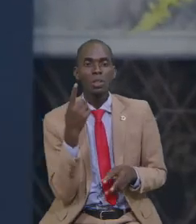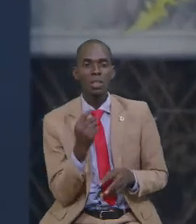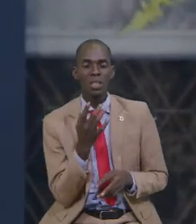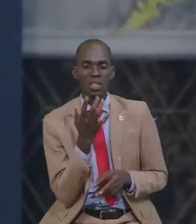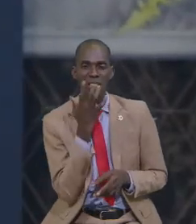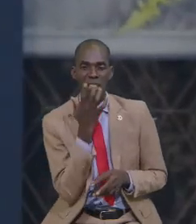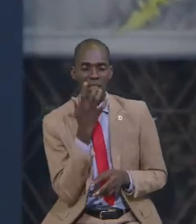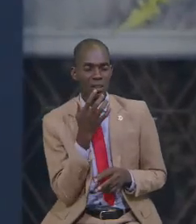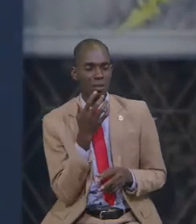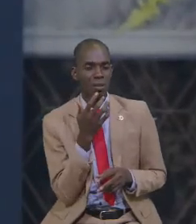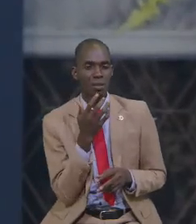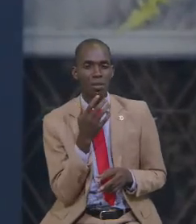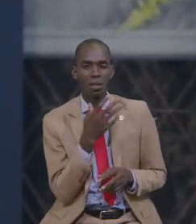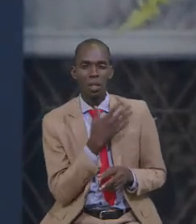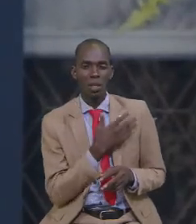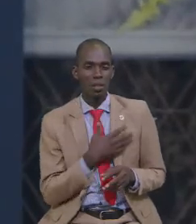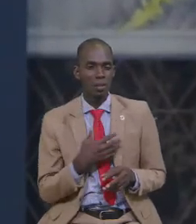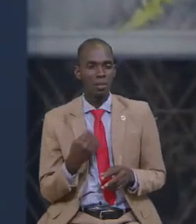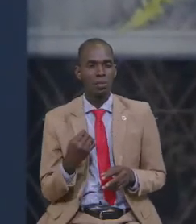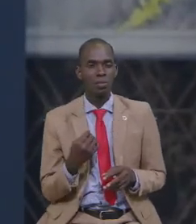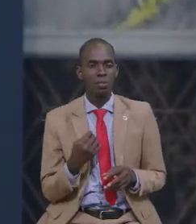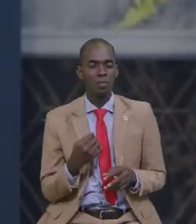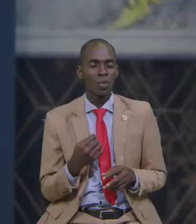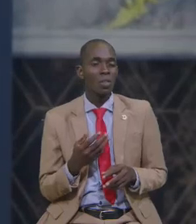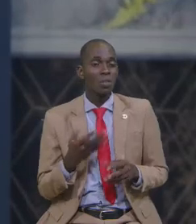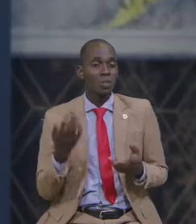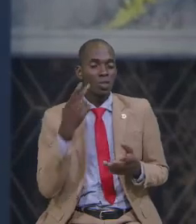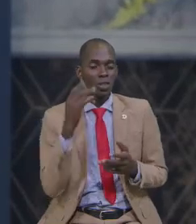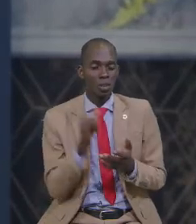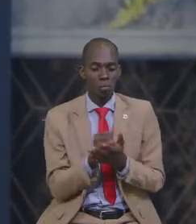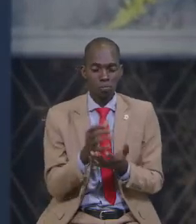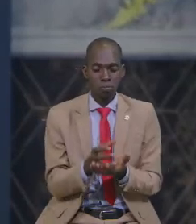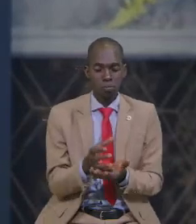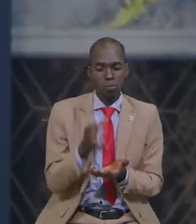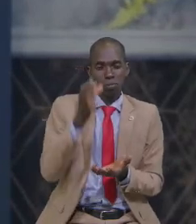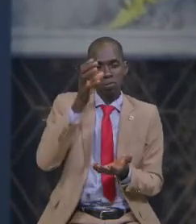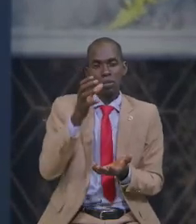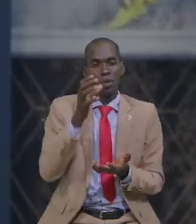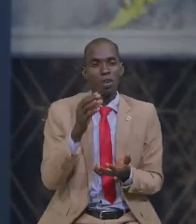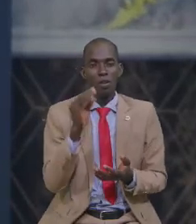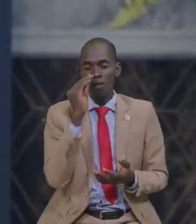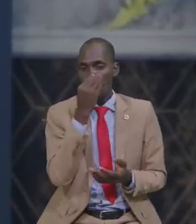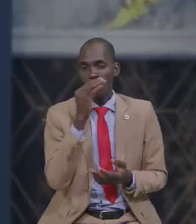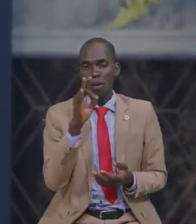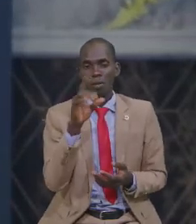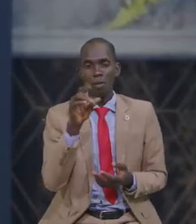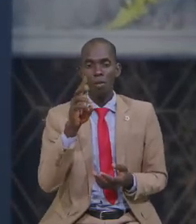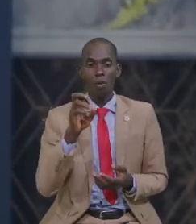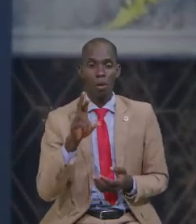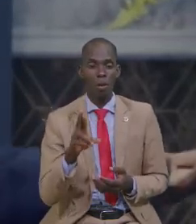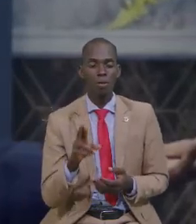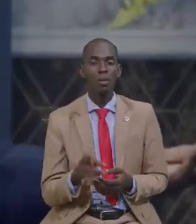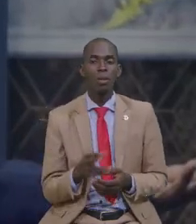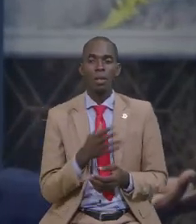the flowers, and there's nothing they are going to do with the flowers. They squeeze them and they